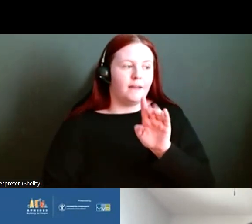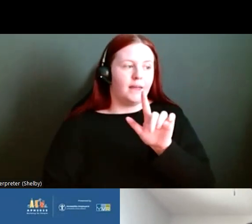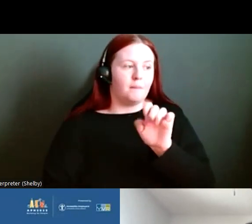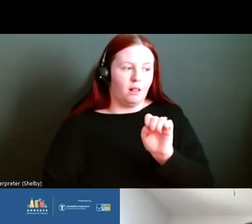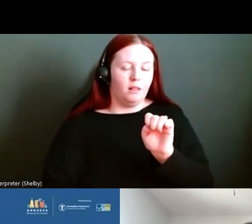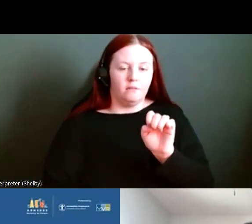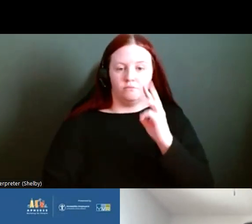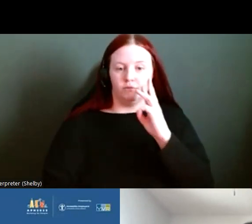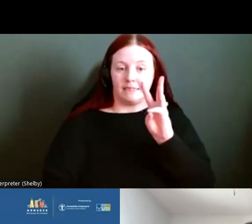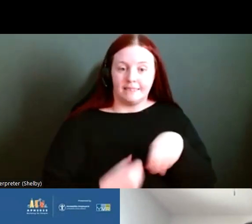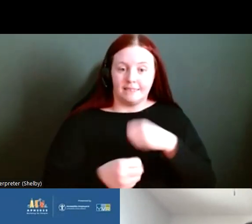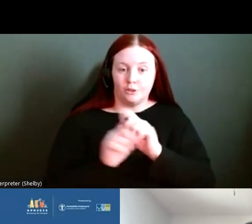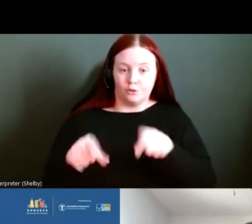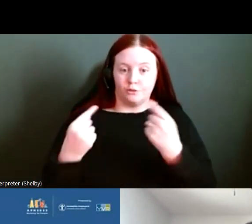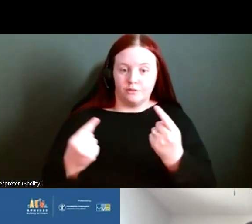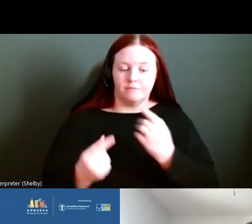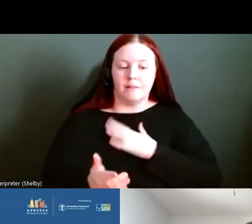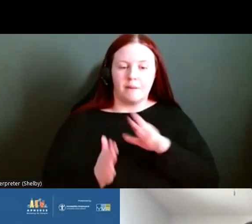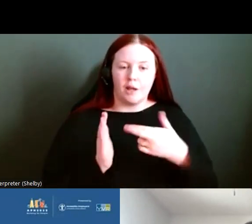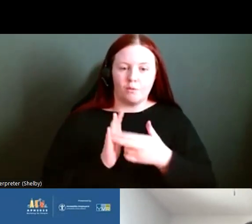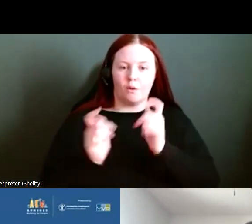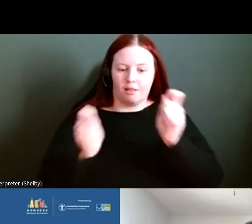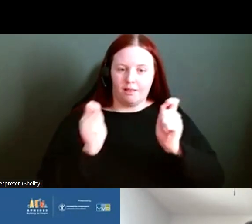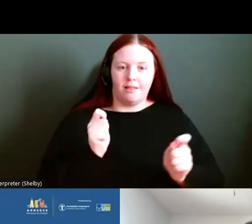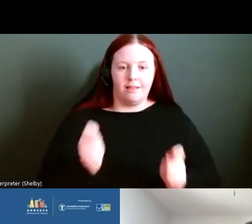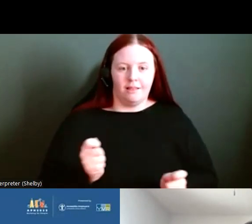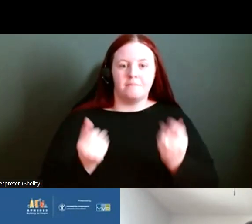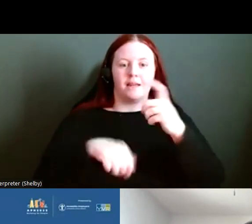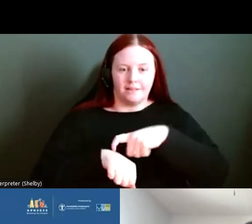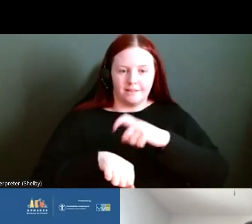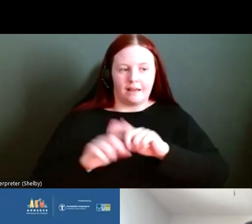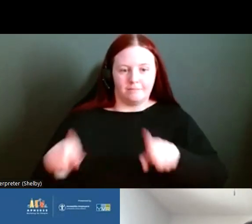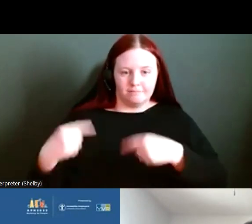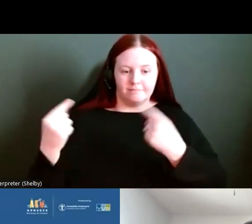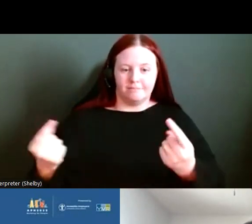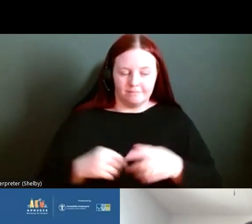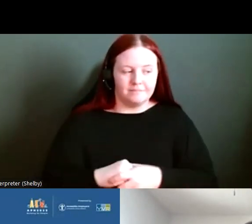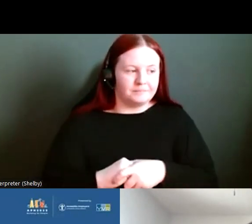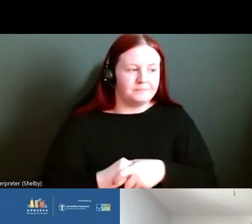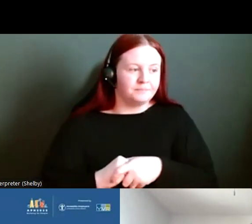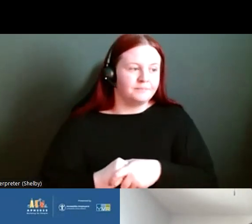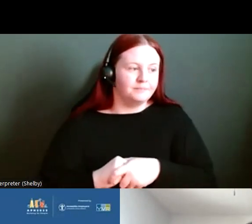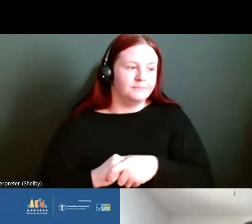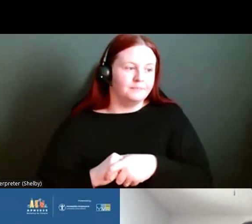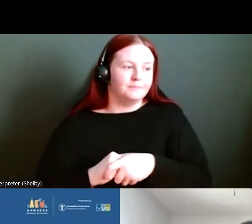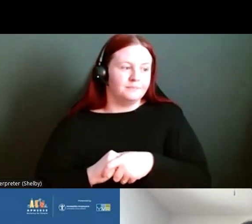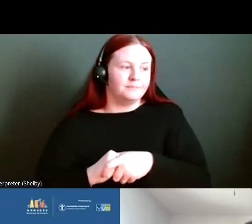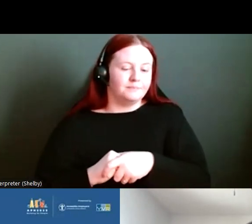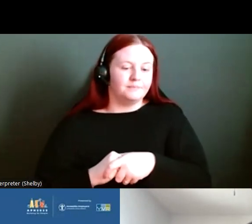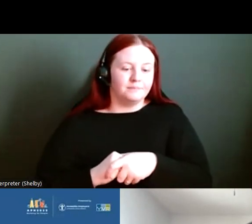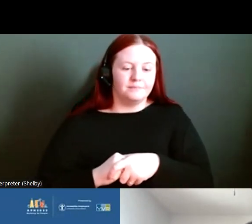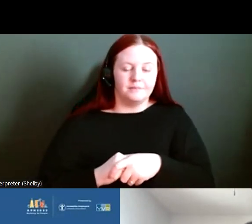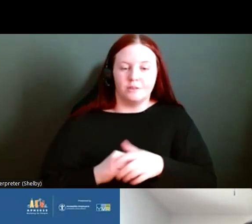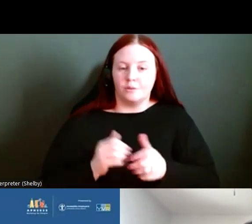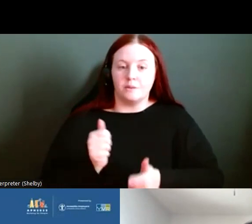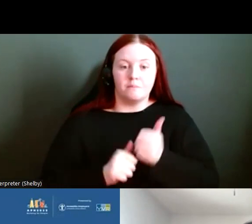6 years. My role has evolved quite a lot over the last number of those years. And what really excites me the most